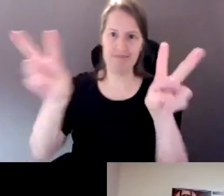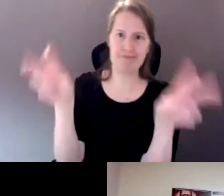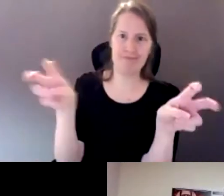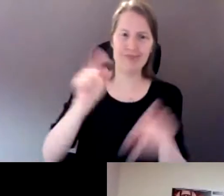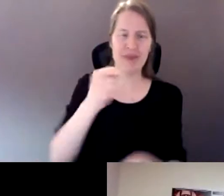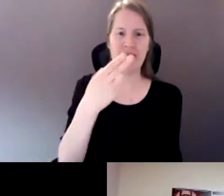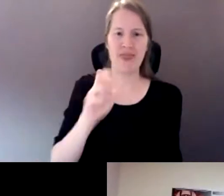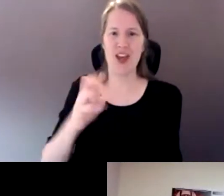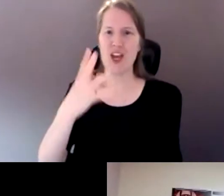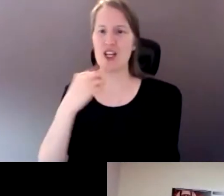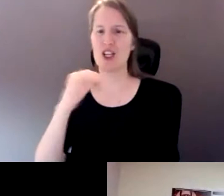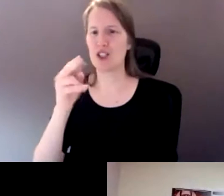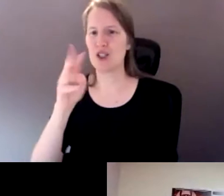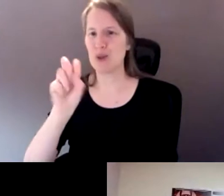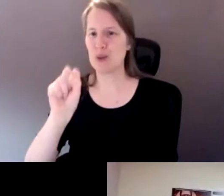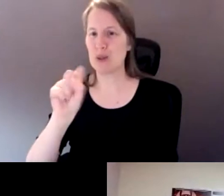I'll resist the urge